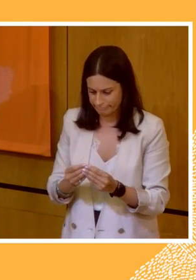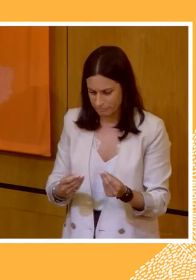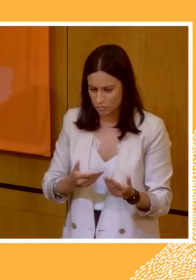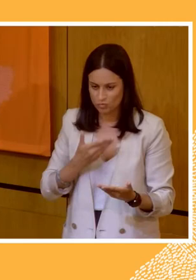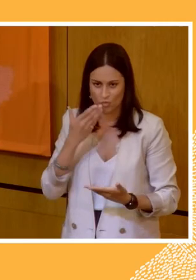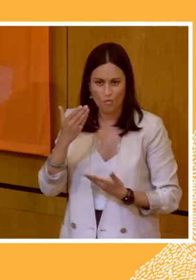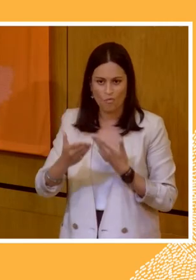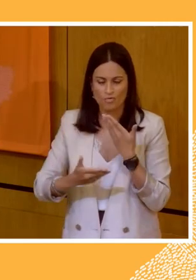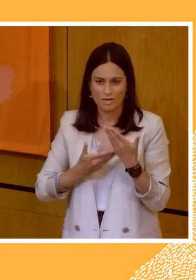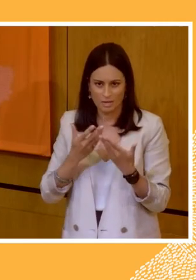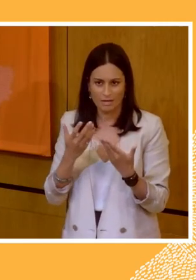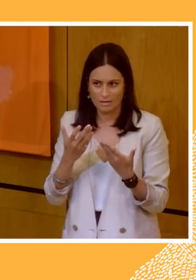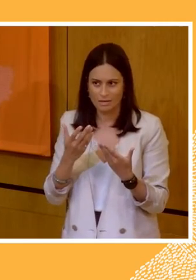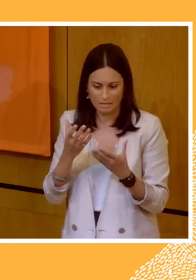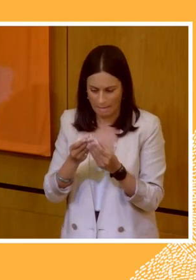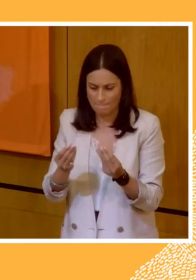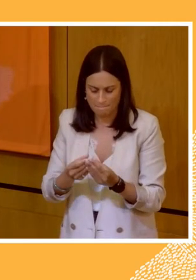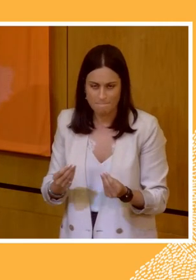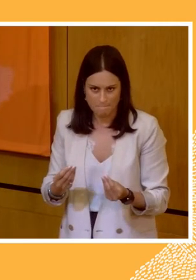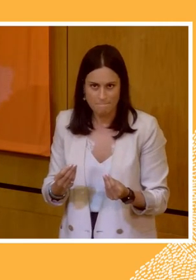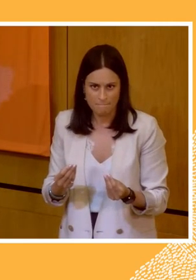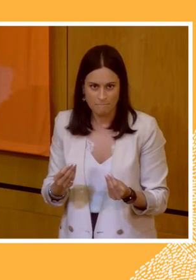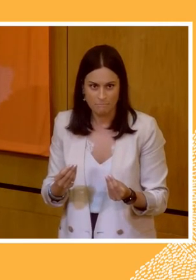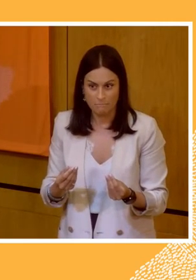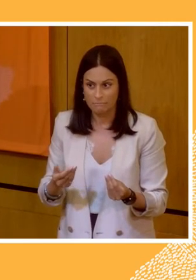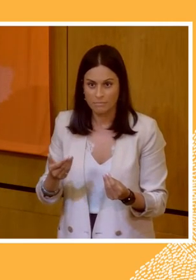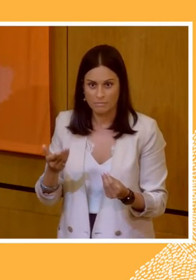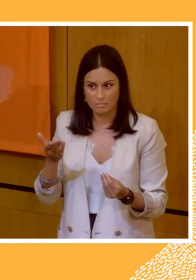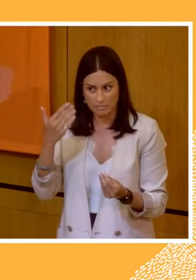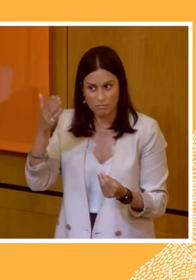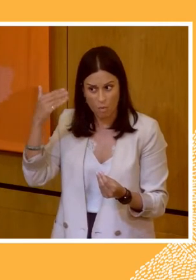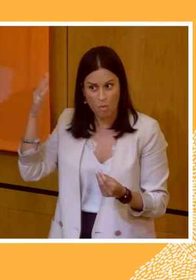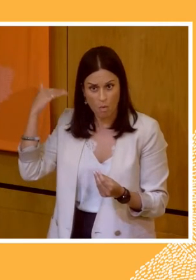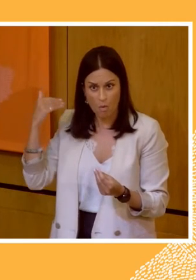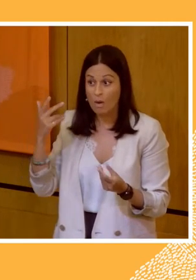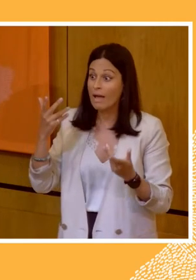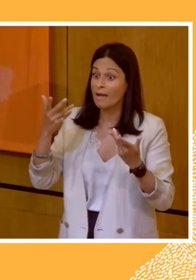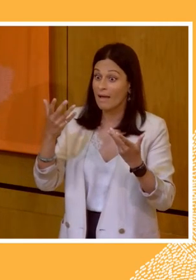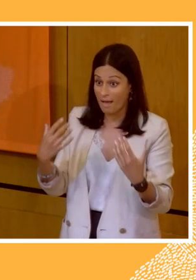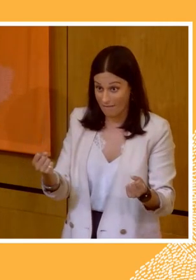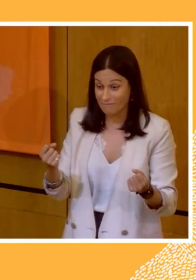stories that we used to have this, and